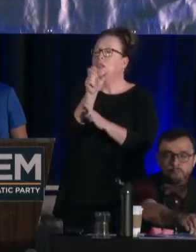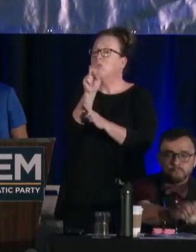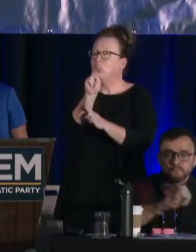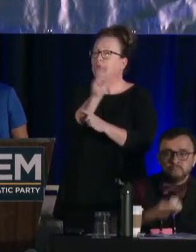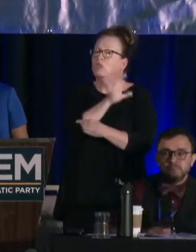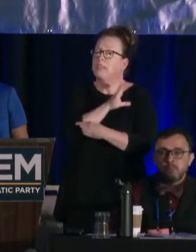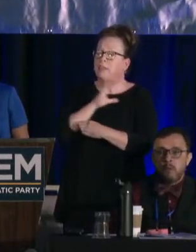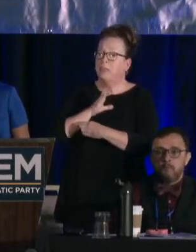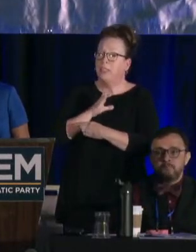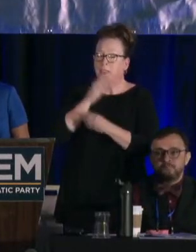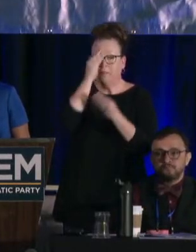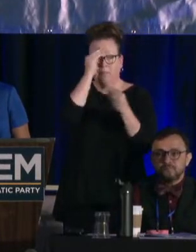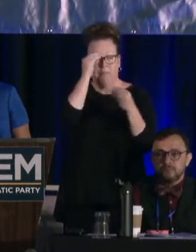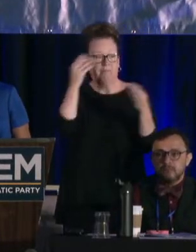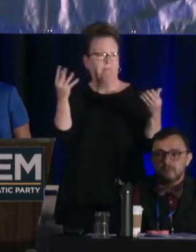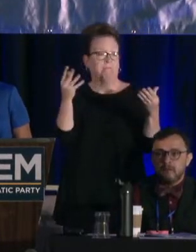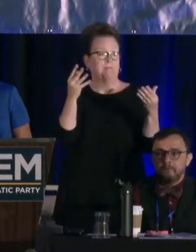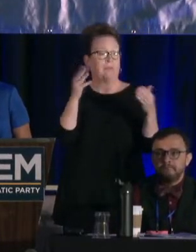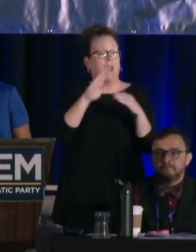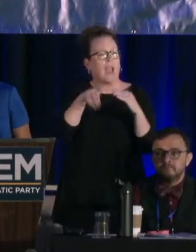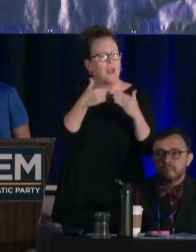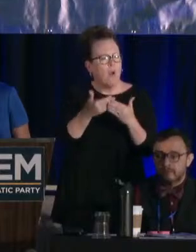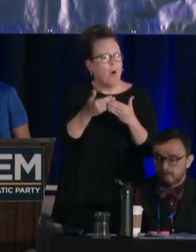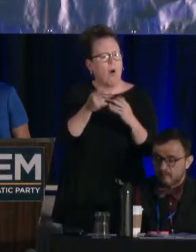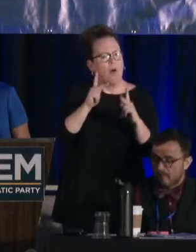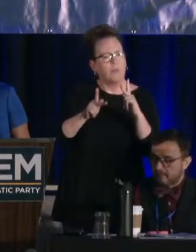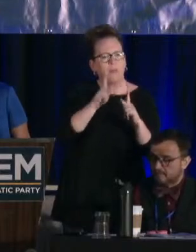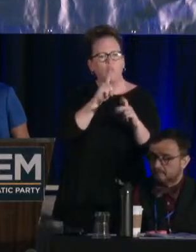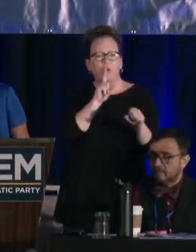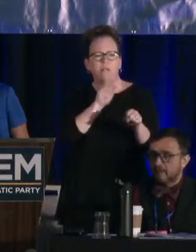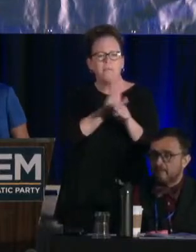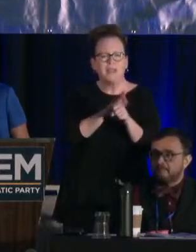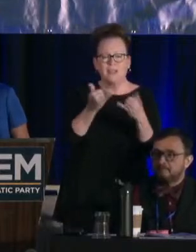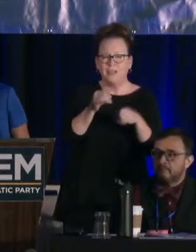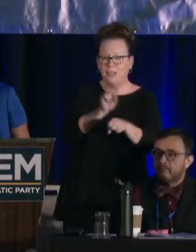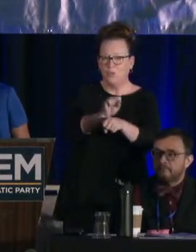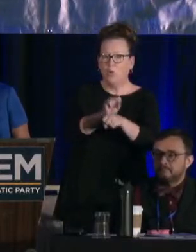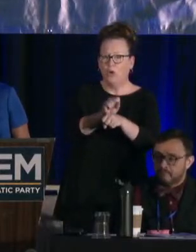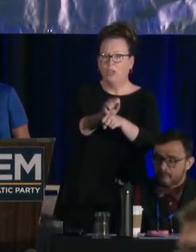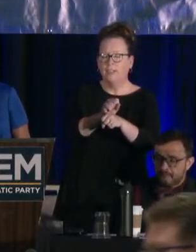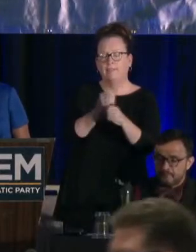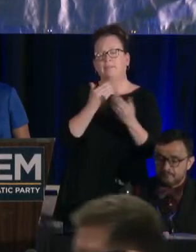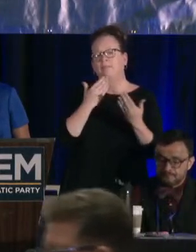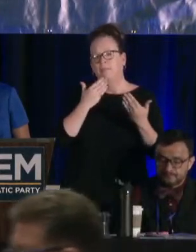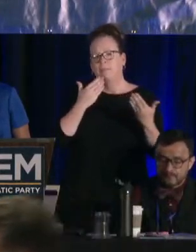Resolutions Committee and all who committed to this difficult work,